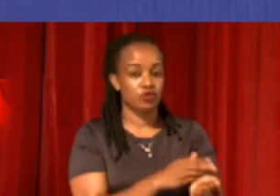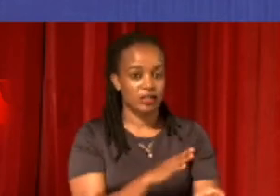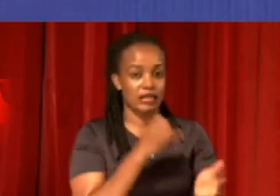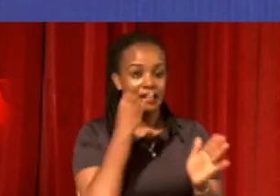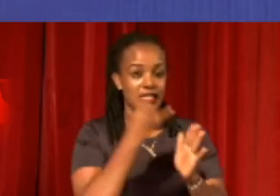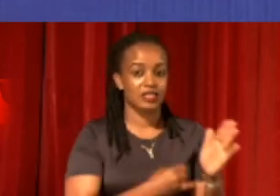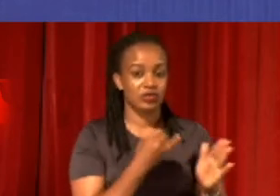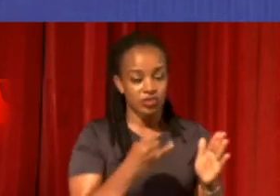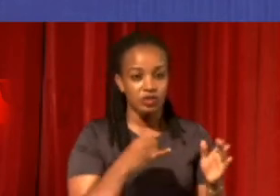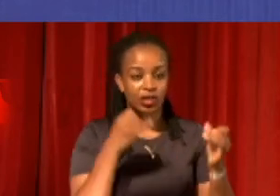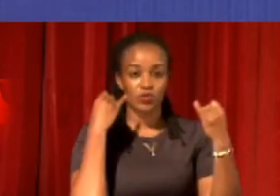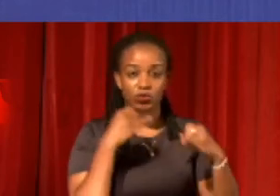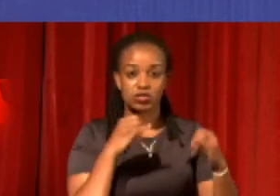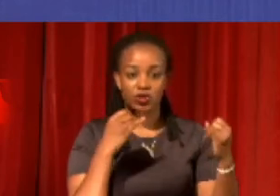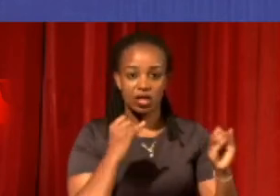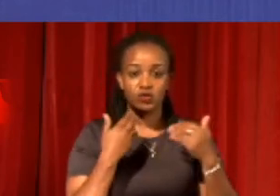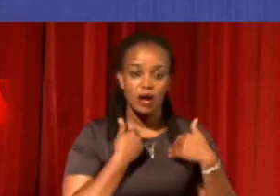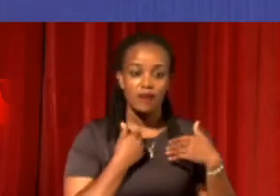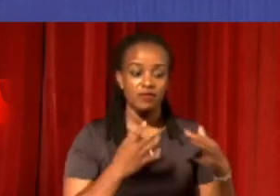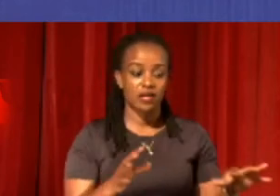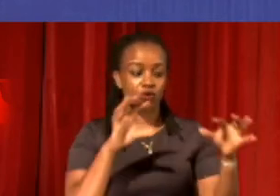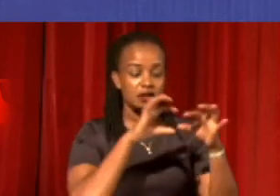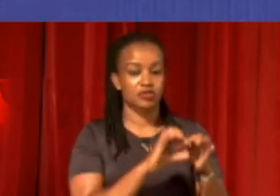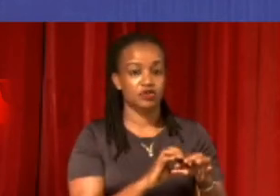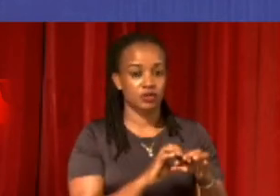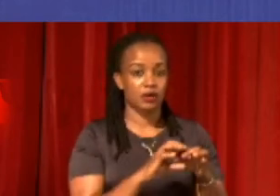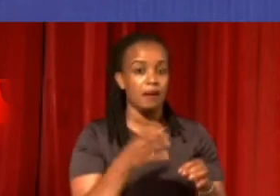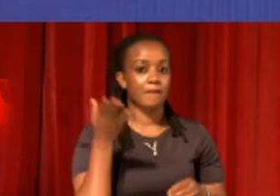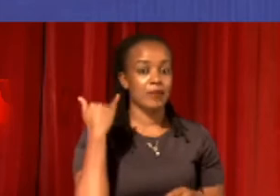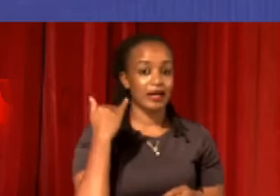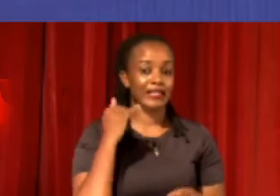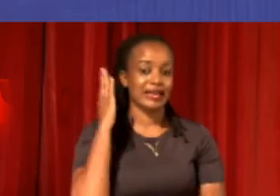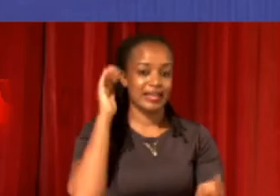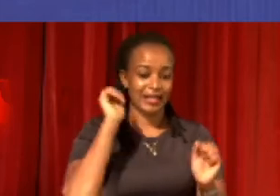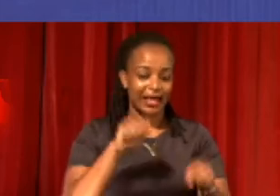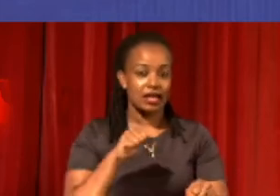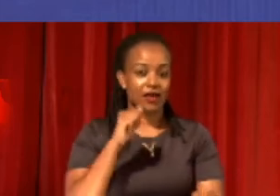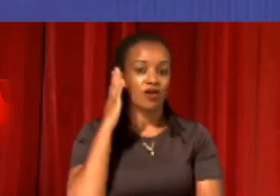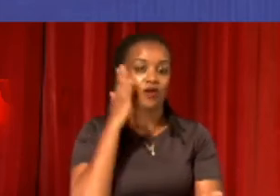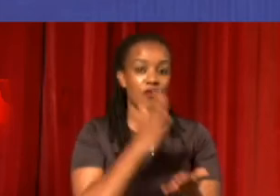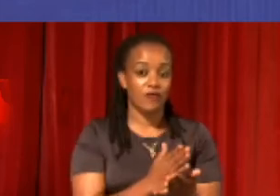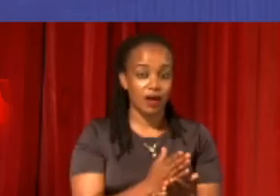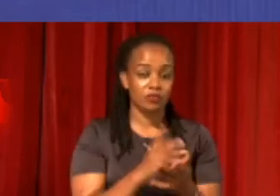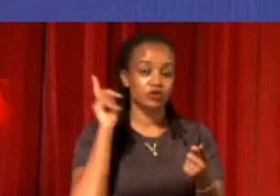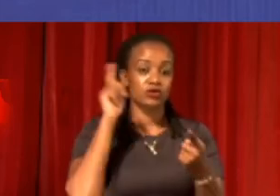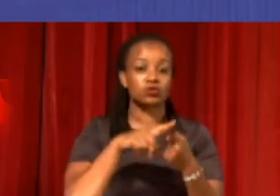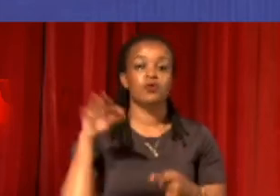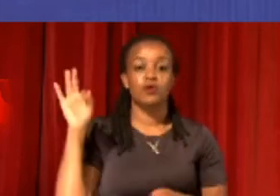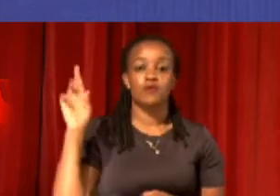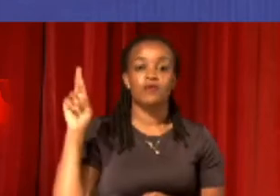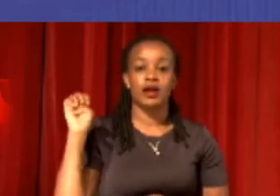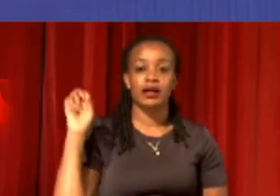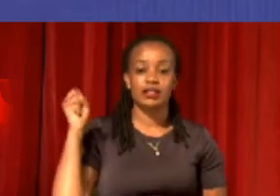bring that connection back. And I can confirm even to Frasha today that our doors are open for the